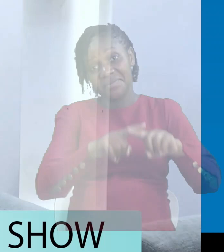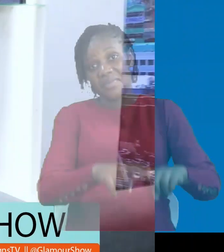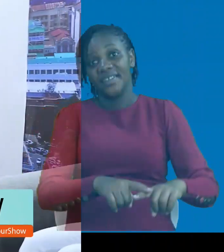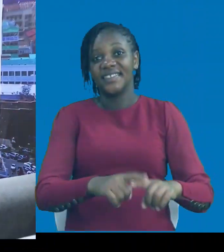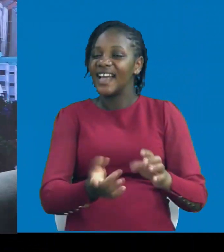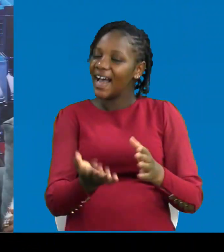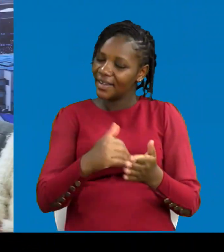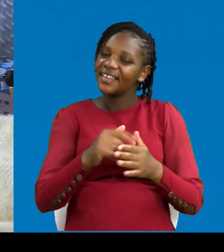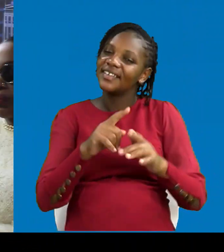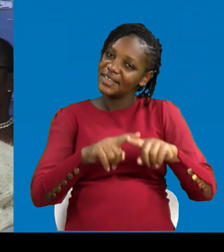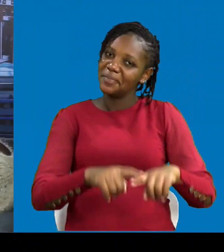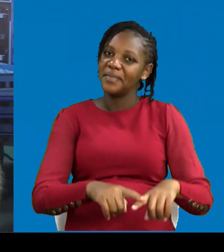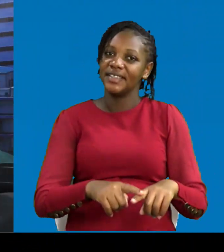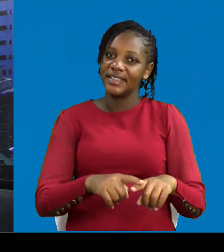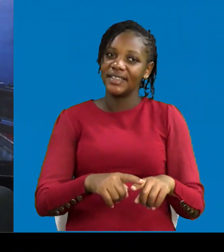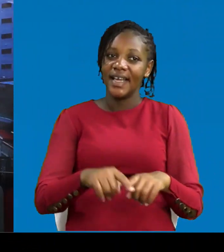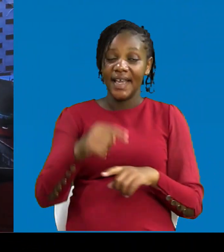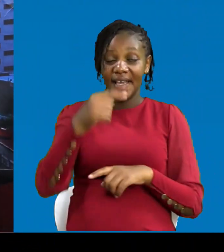again.